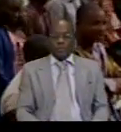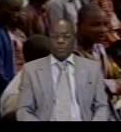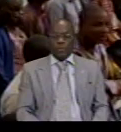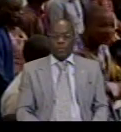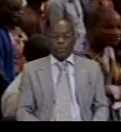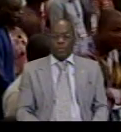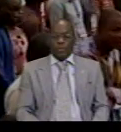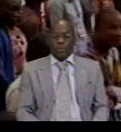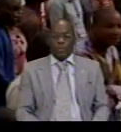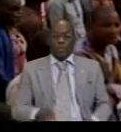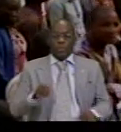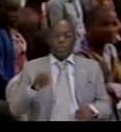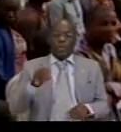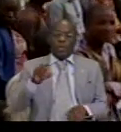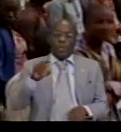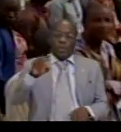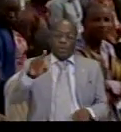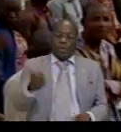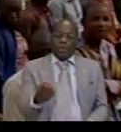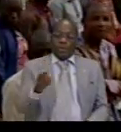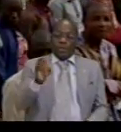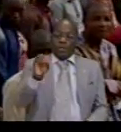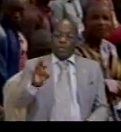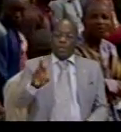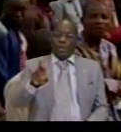In 1 Corinthians chapter 2 verse 4.